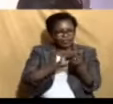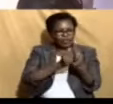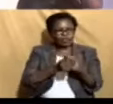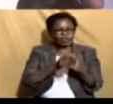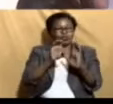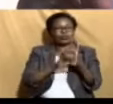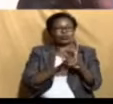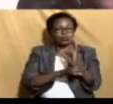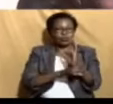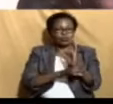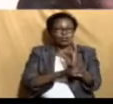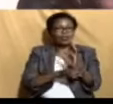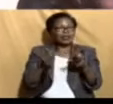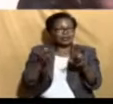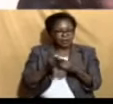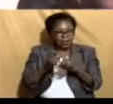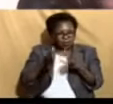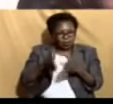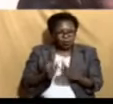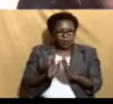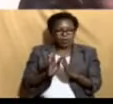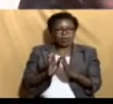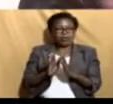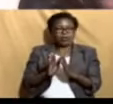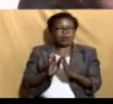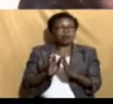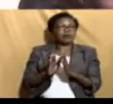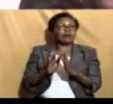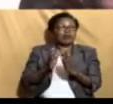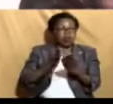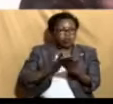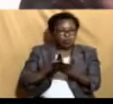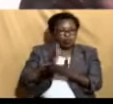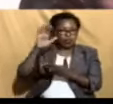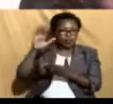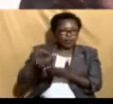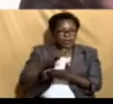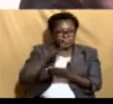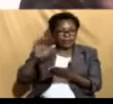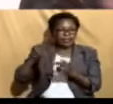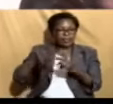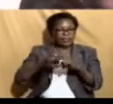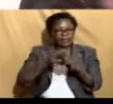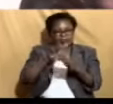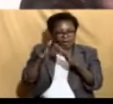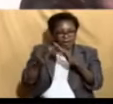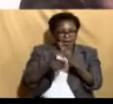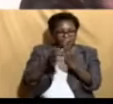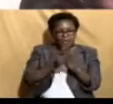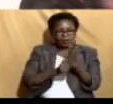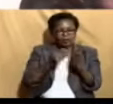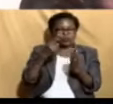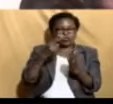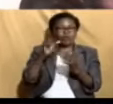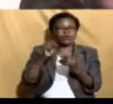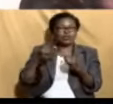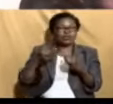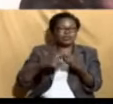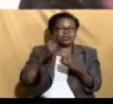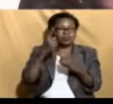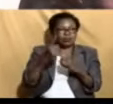Constitution. Similarly, amendments to the Constitution by parliamentary initiative under Article 256(1) of the